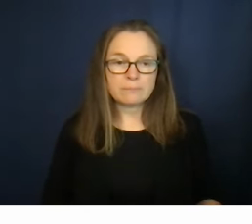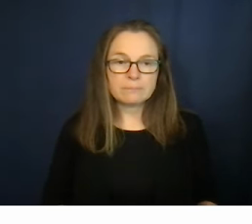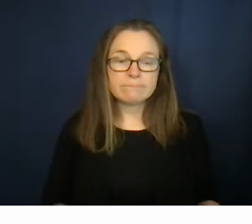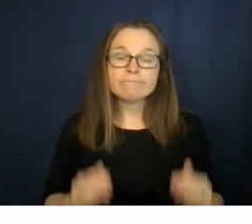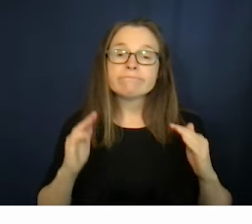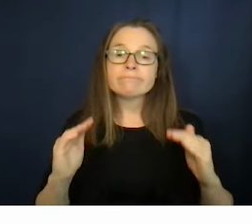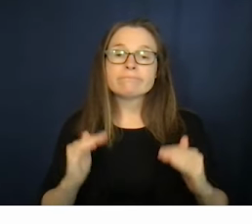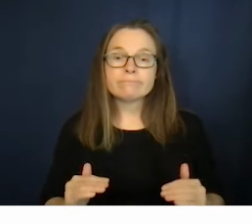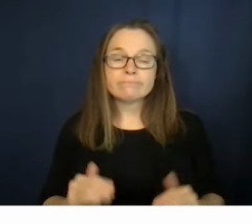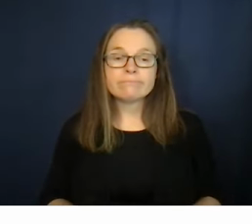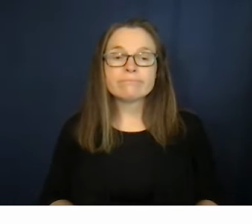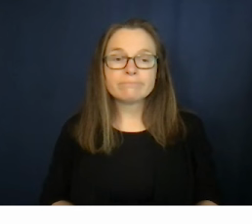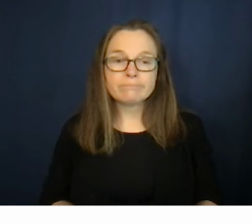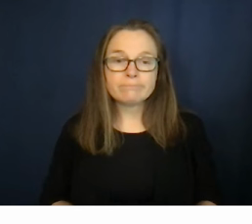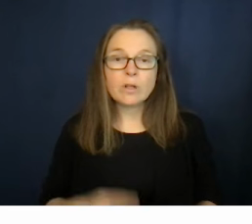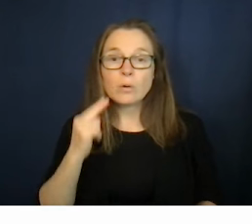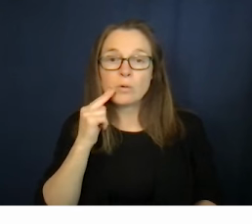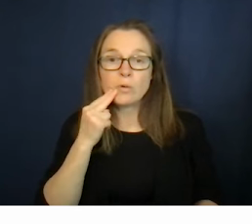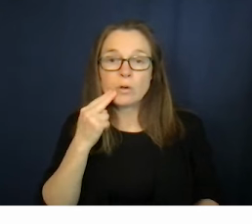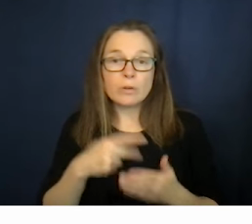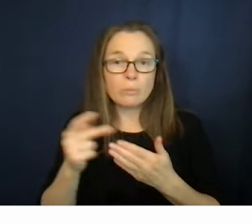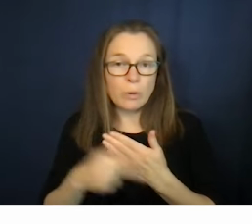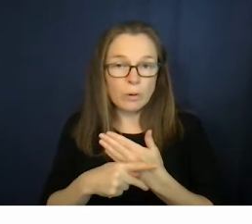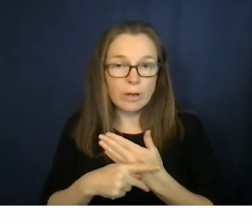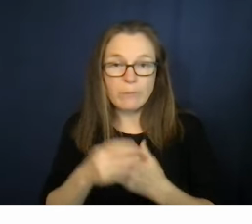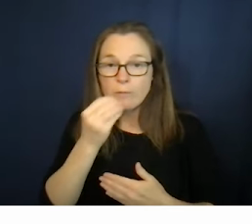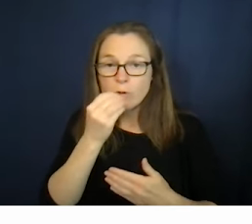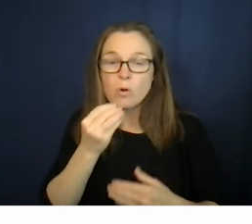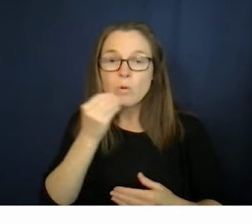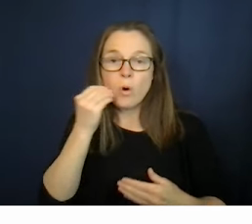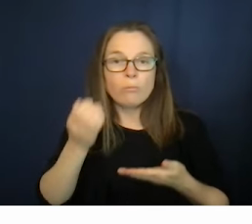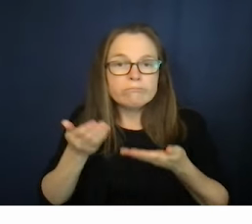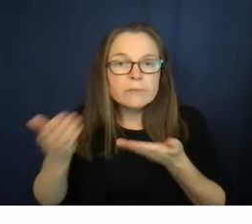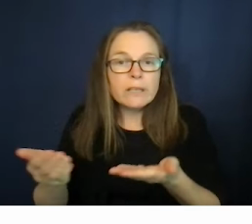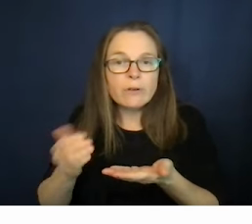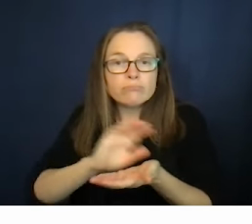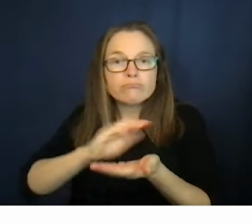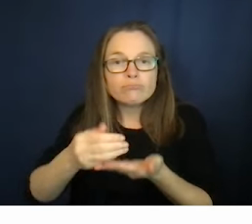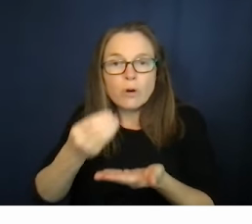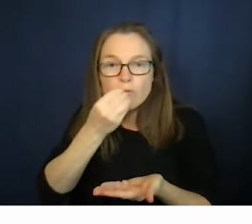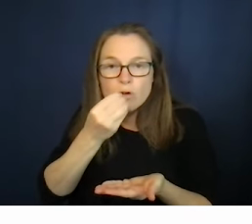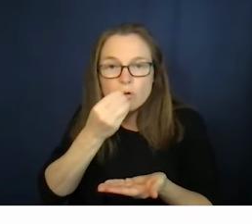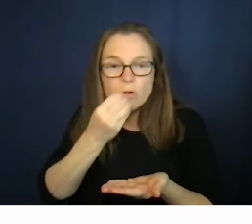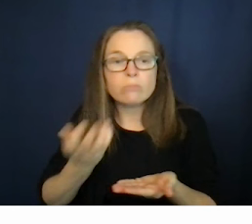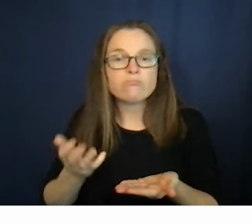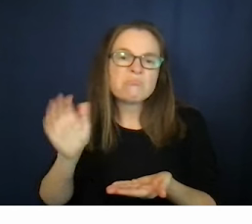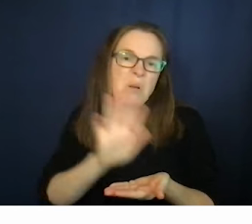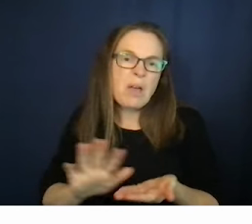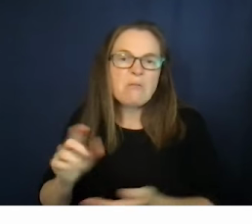then for the nutrition programs, home delivered meals, the range of